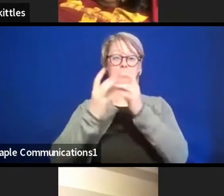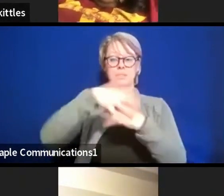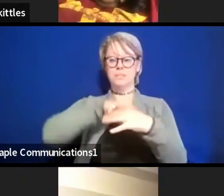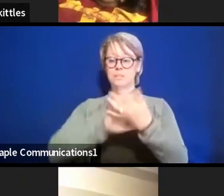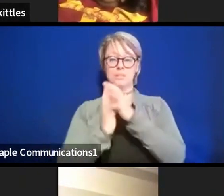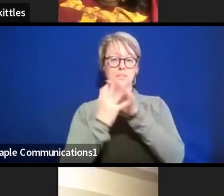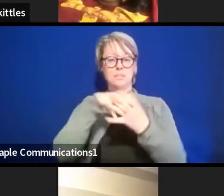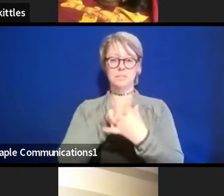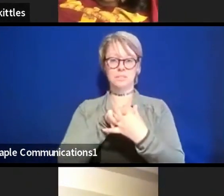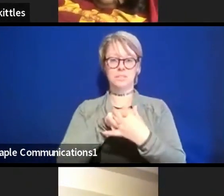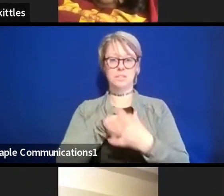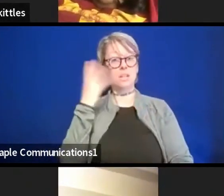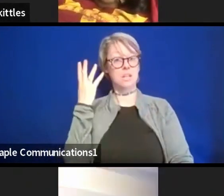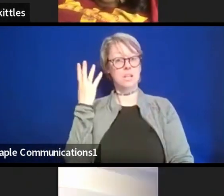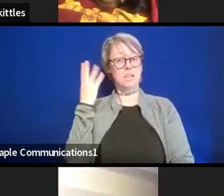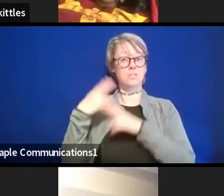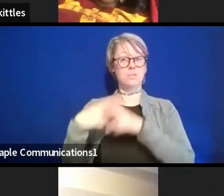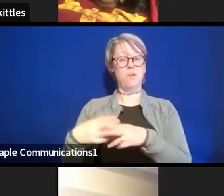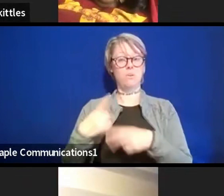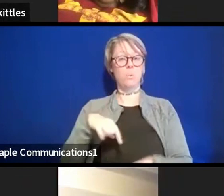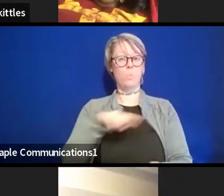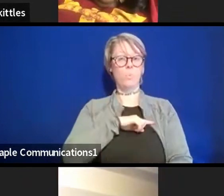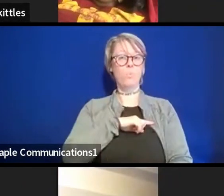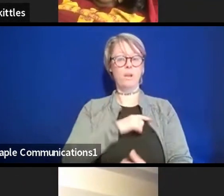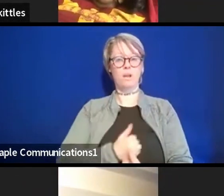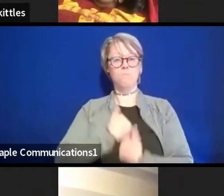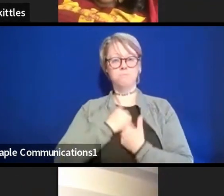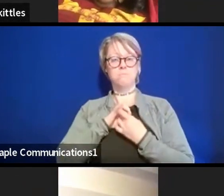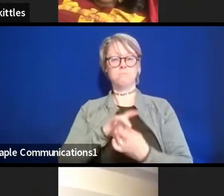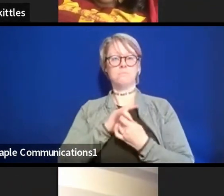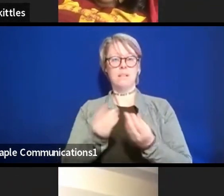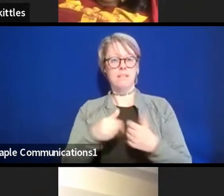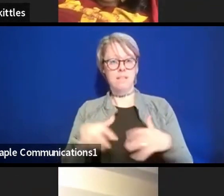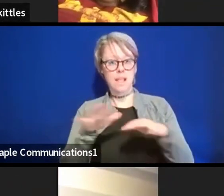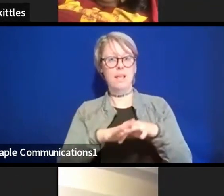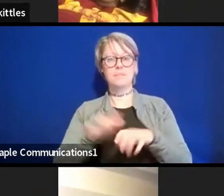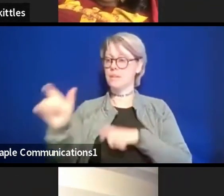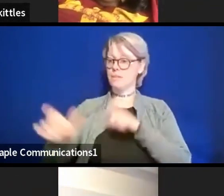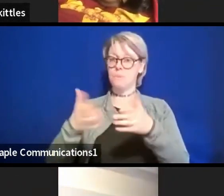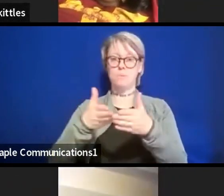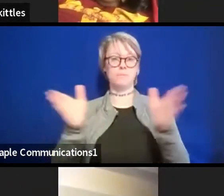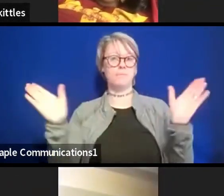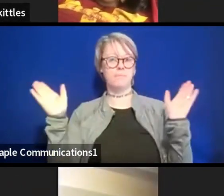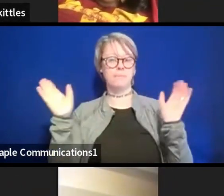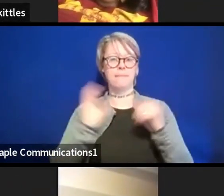Life, and it's about how we're all in relation with the land and the people around us.